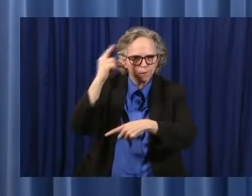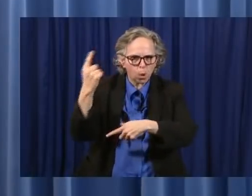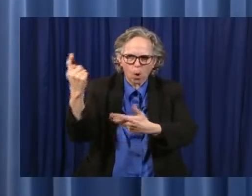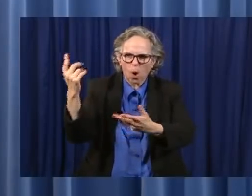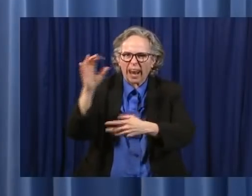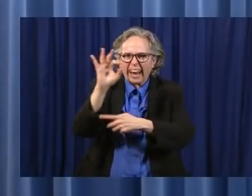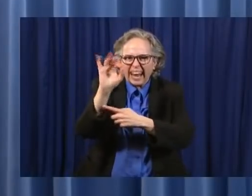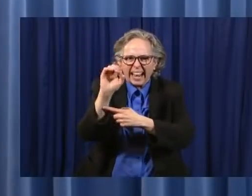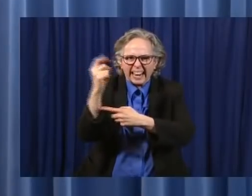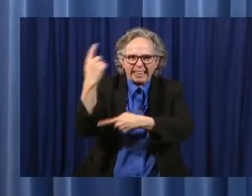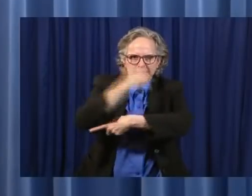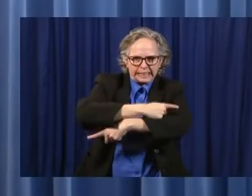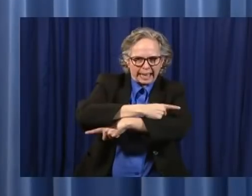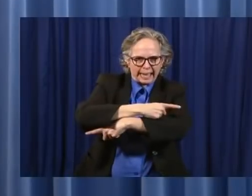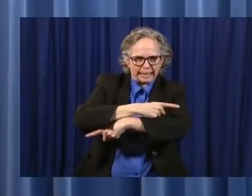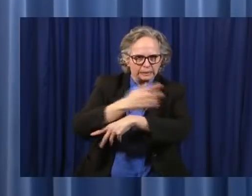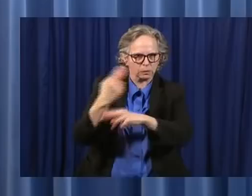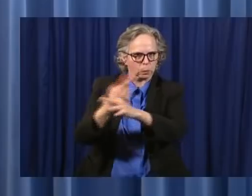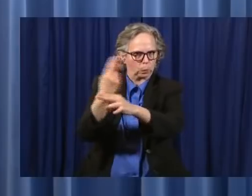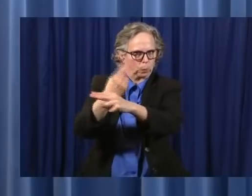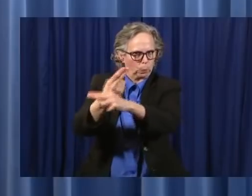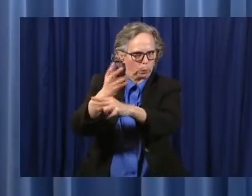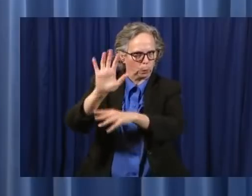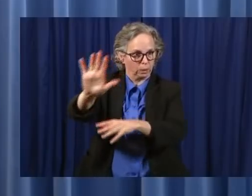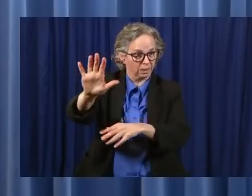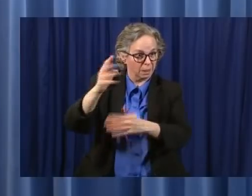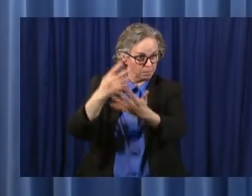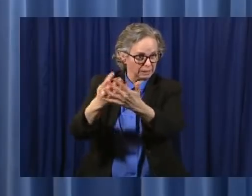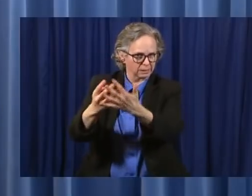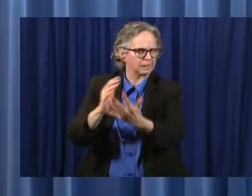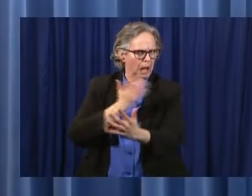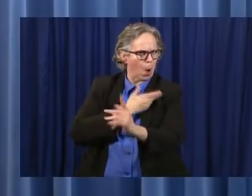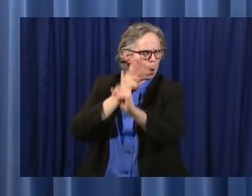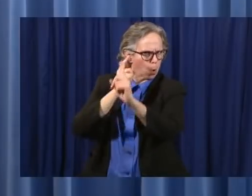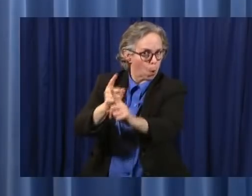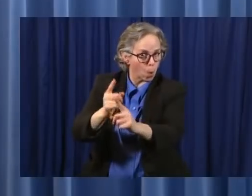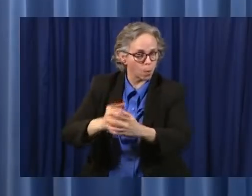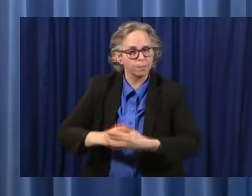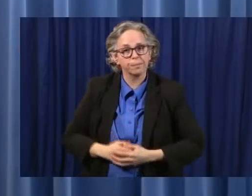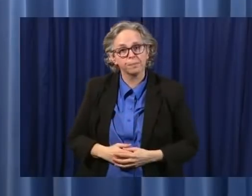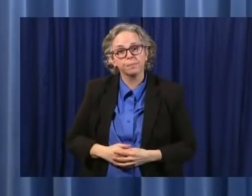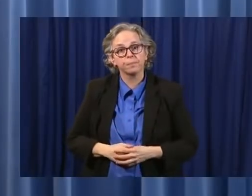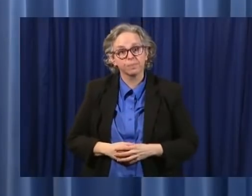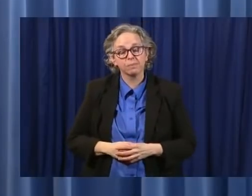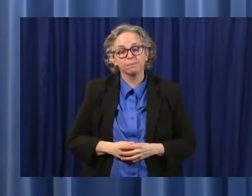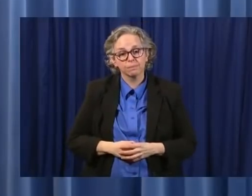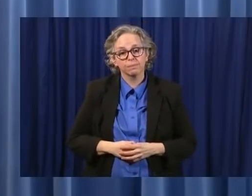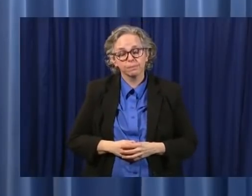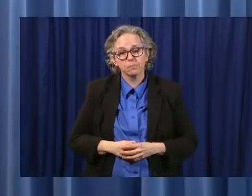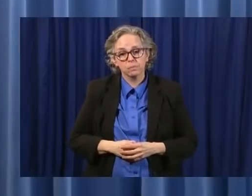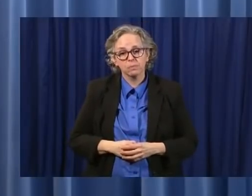with what DRC has on hand, are helping to achieve that. Again,